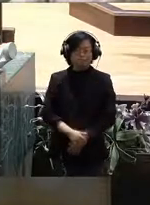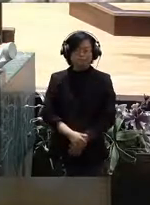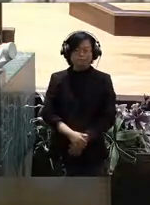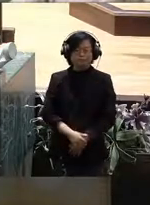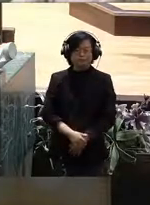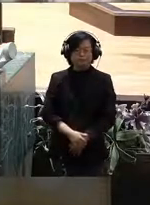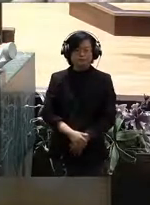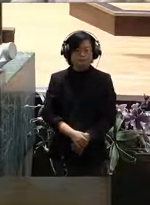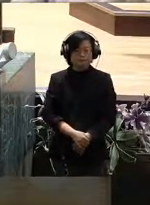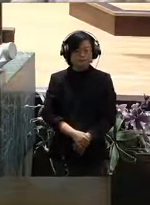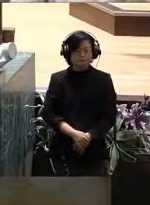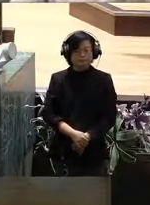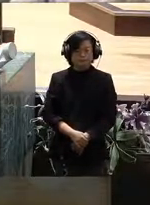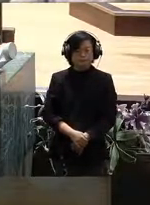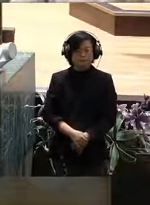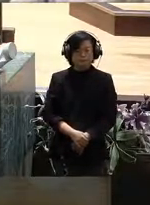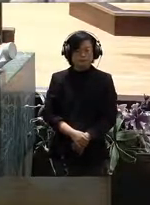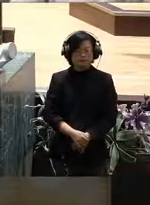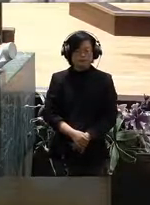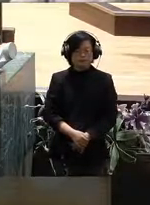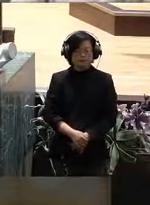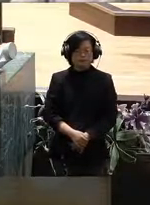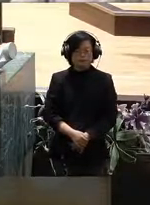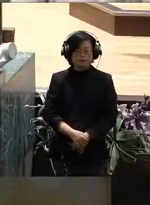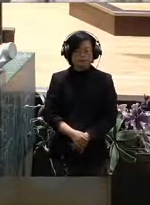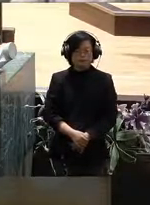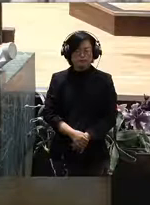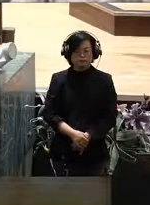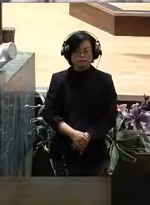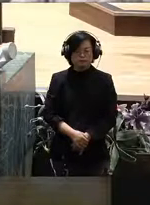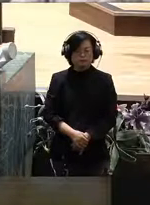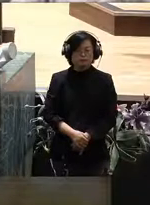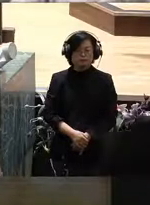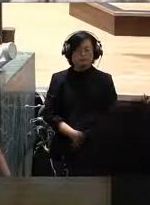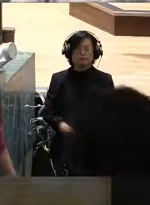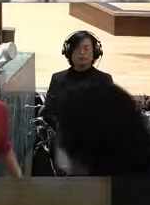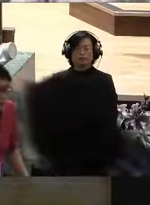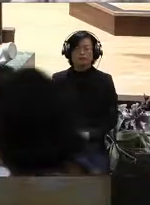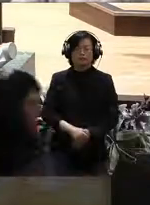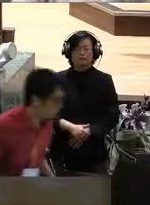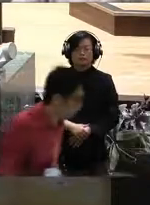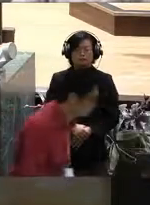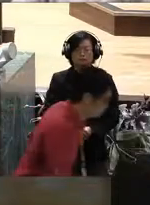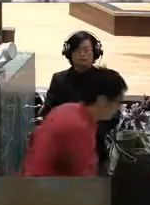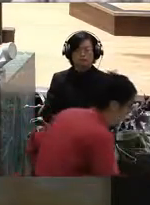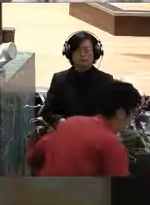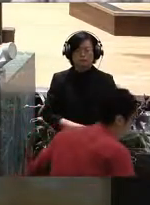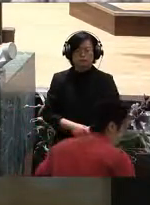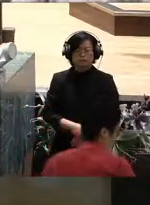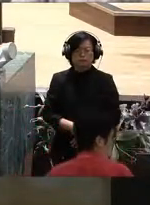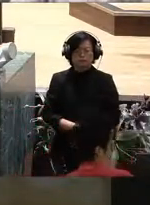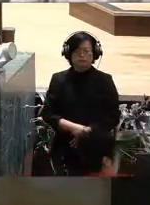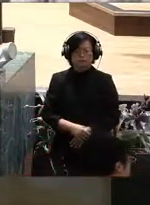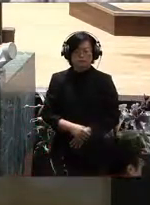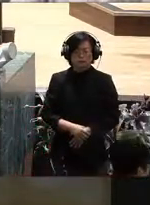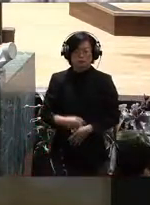towards Pakistan where some of the essential needs of the citizens can be fulfilled efficiently without any